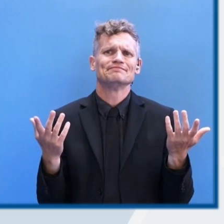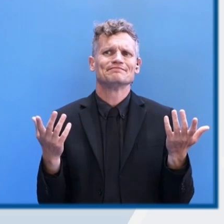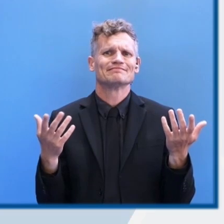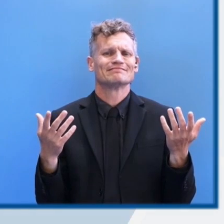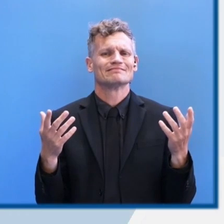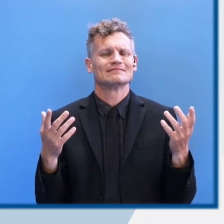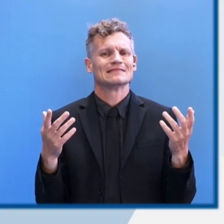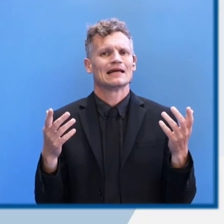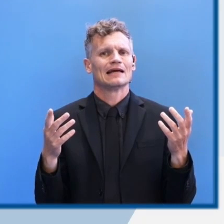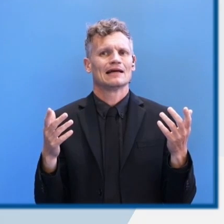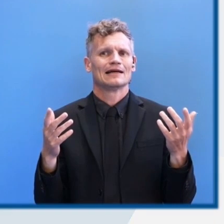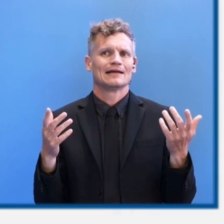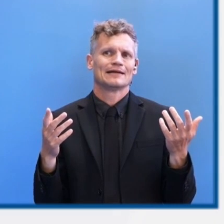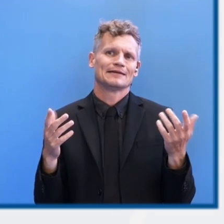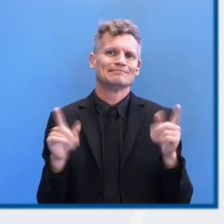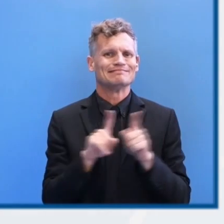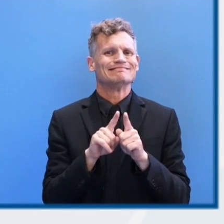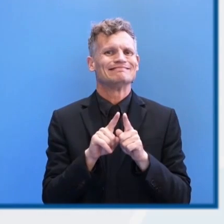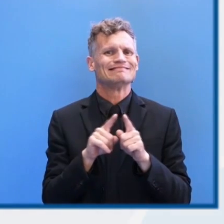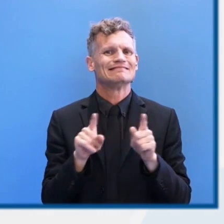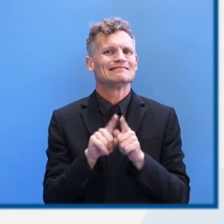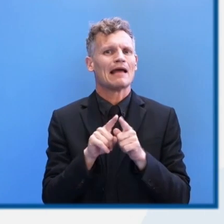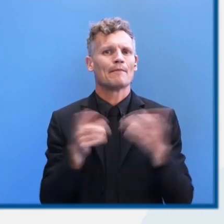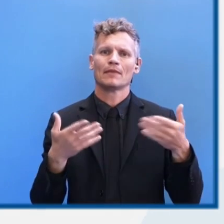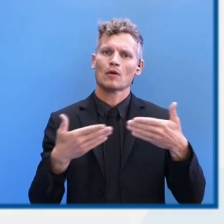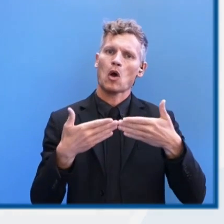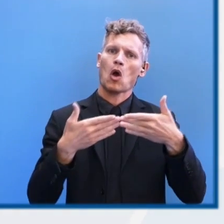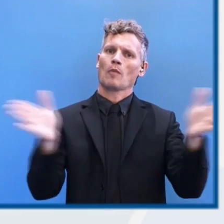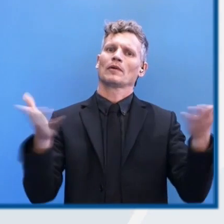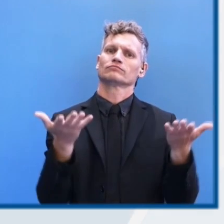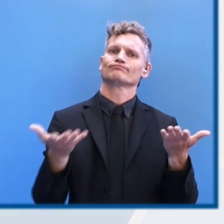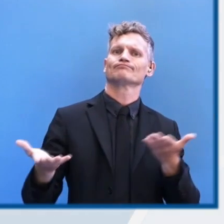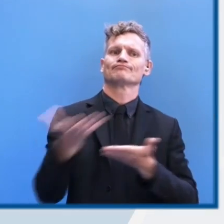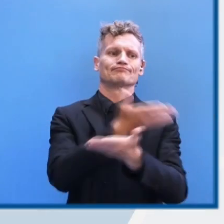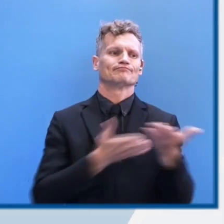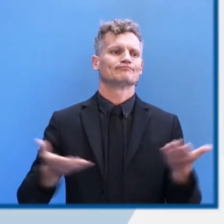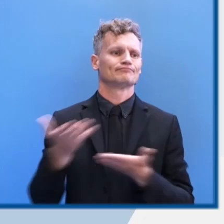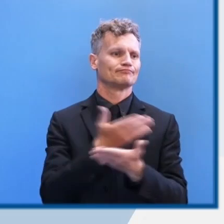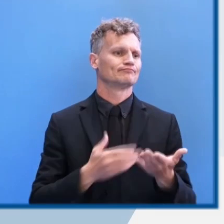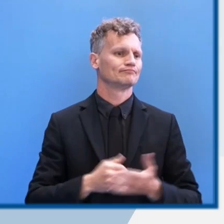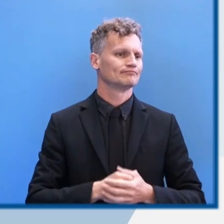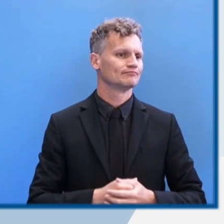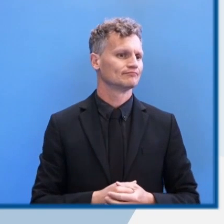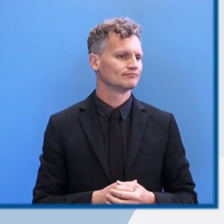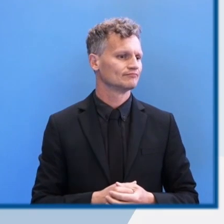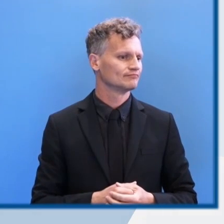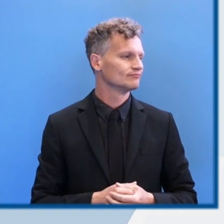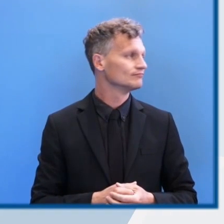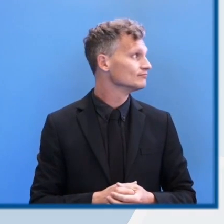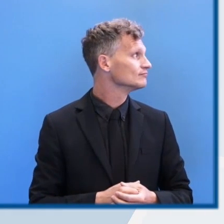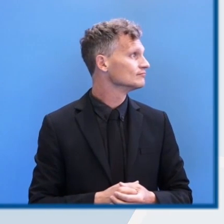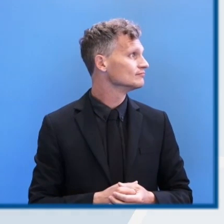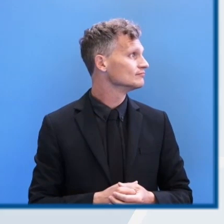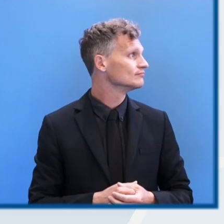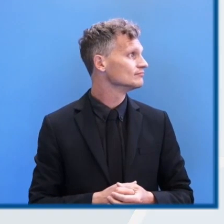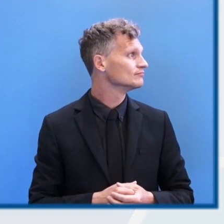that the silos remain broken and that they're not simply rebuilt, you know, when possibly a government changes or somebody moves